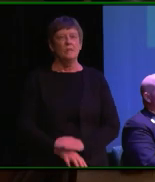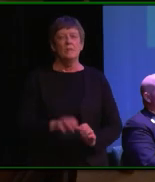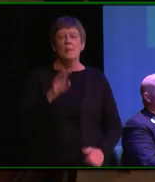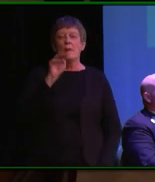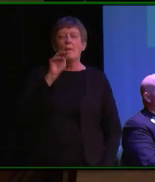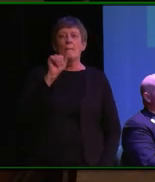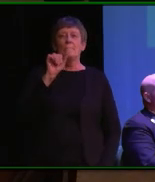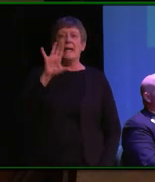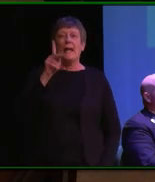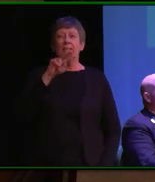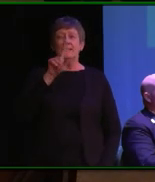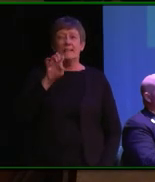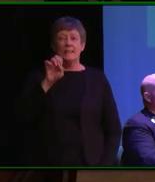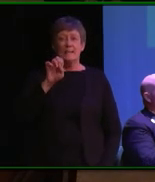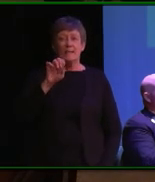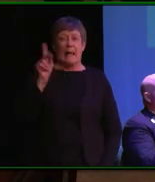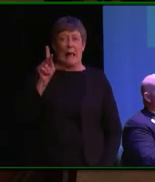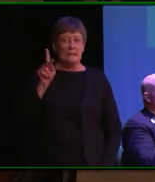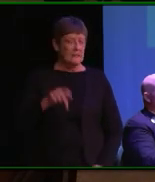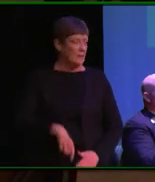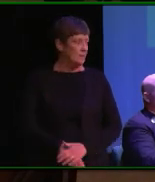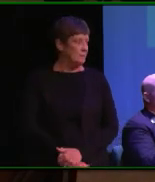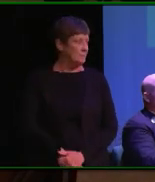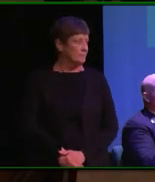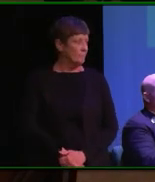Mackenzie Canty.